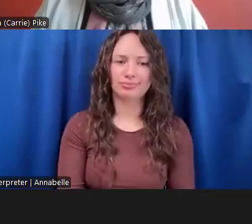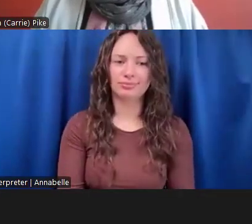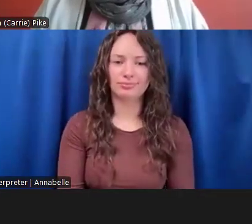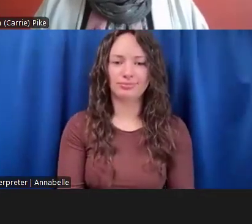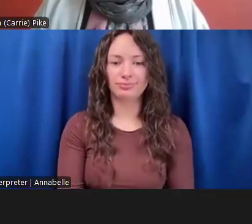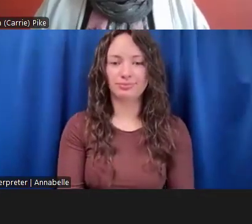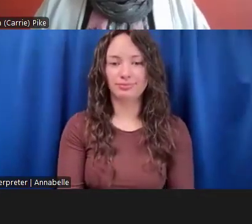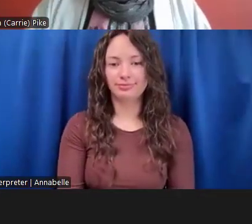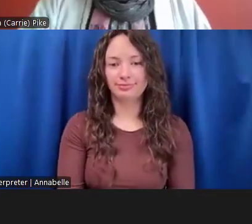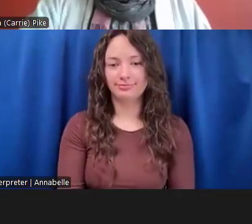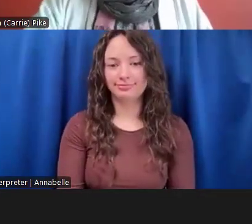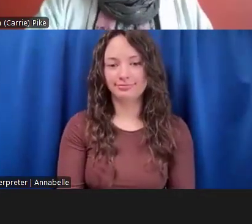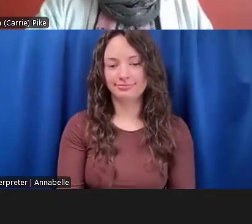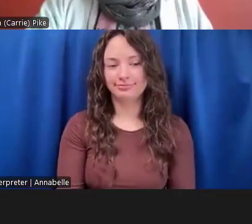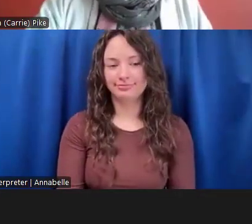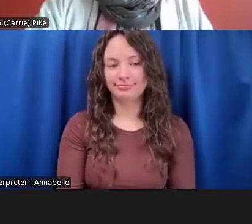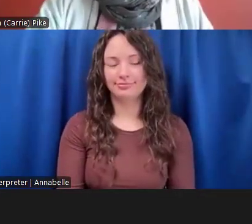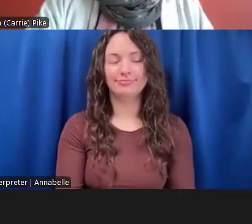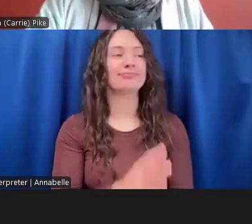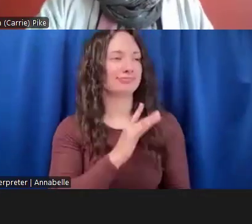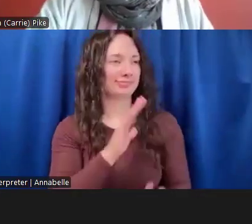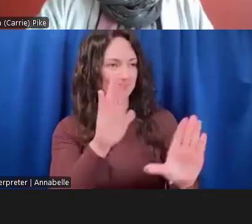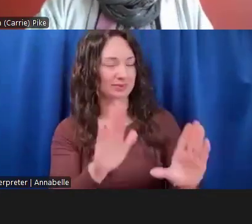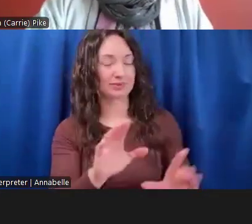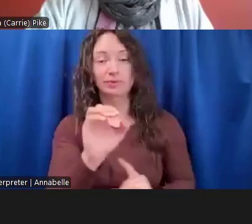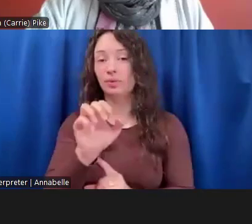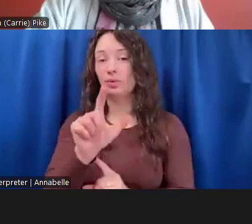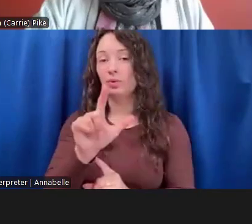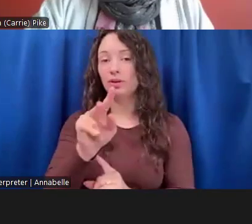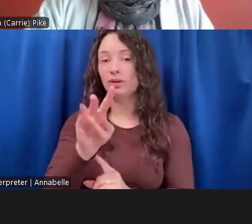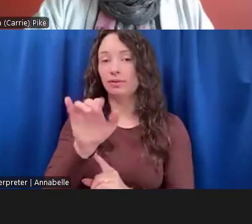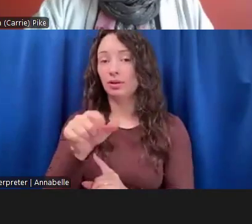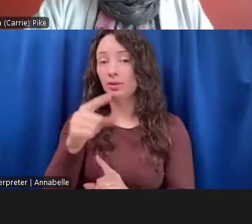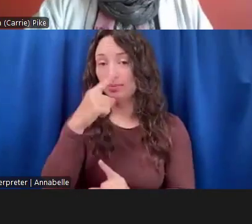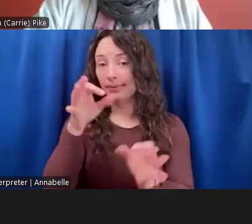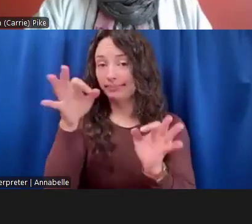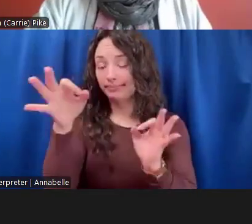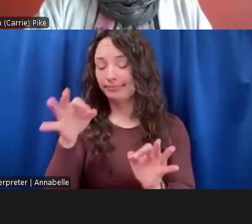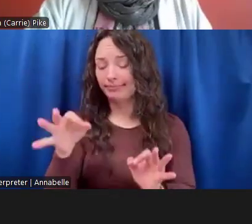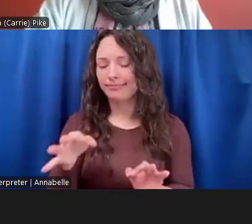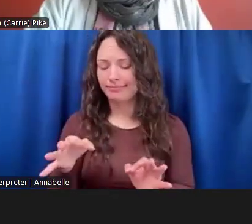So that's great. Olivia, can you touch on maybe the kind of these